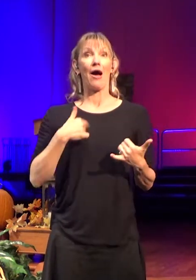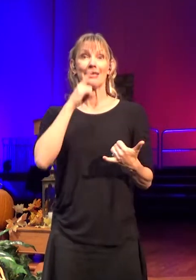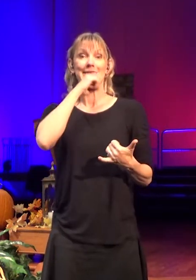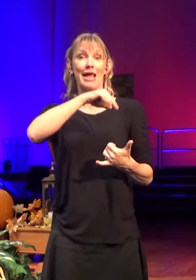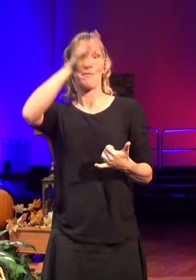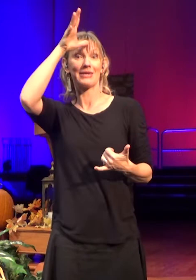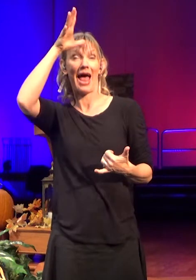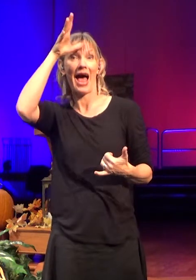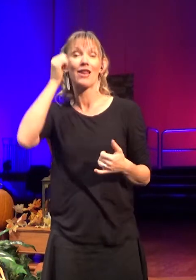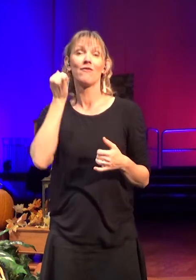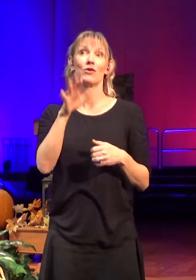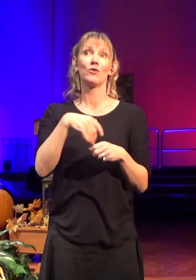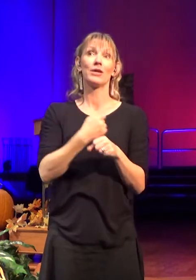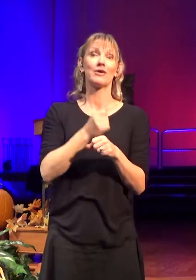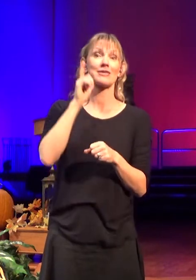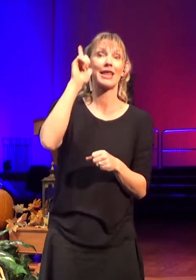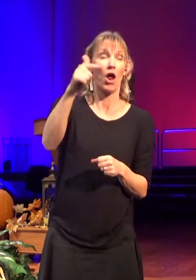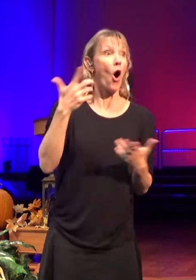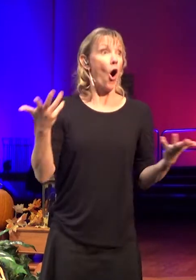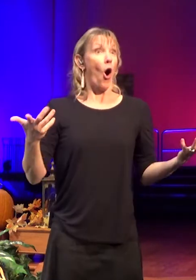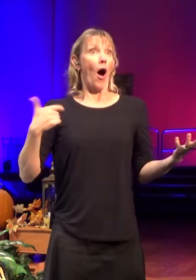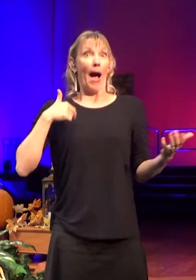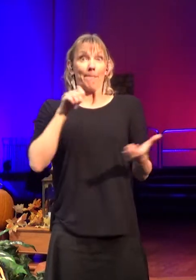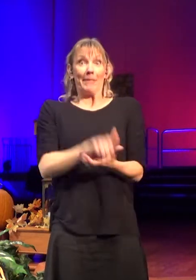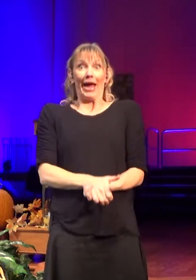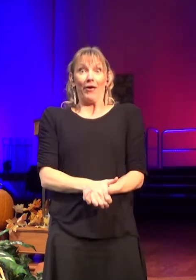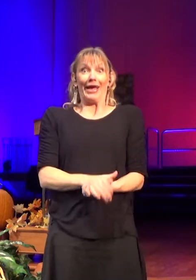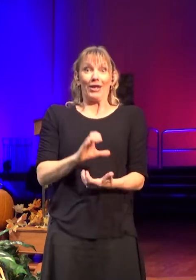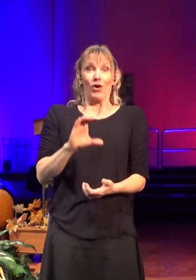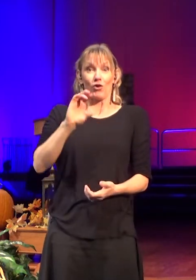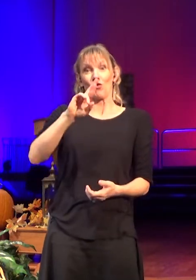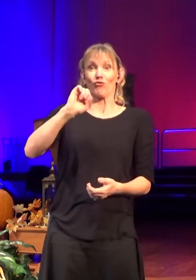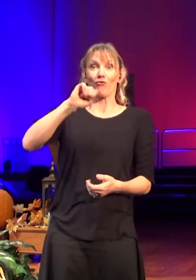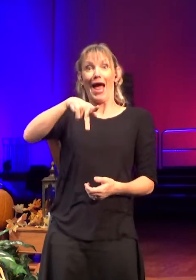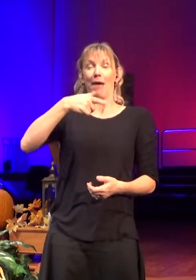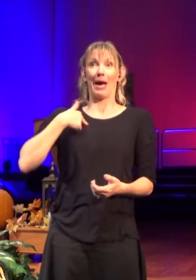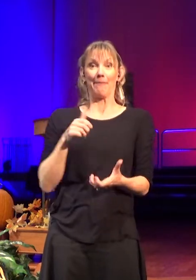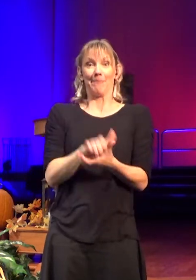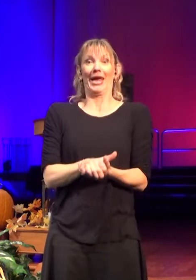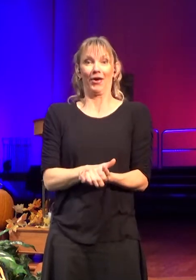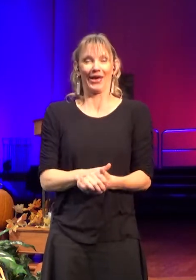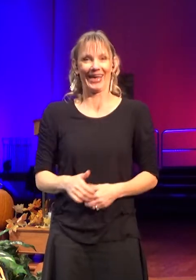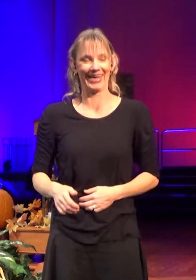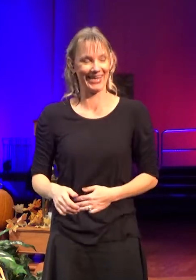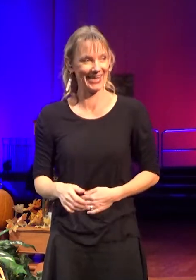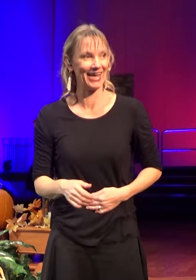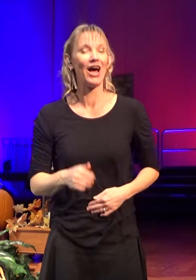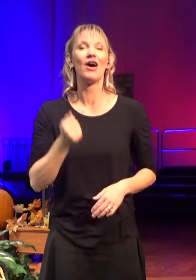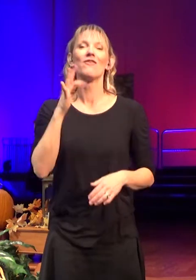later, oh my God, I'm a stepdad to an incredible young boy. A couple years later, oh crap, I'm married.